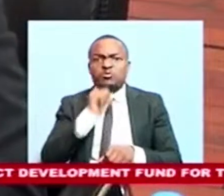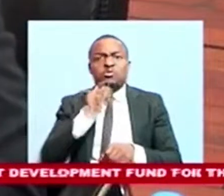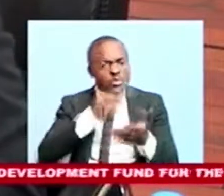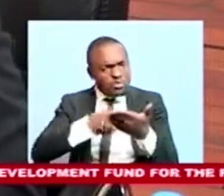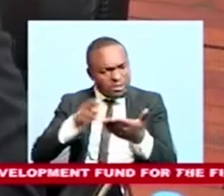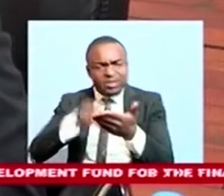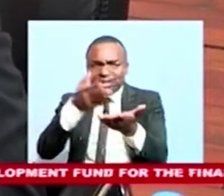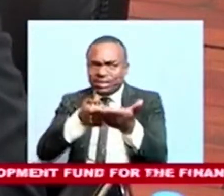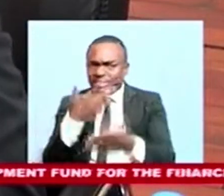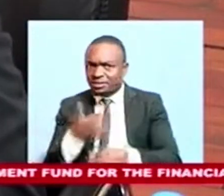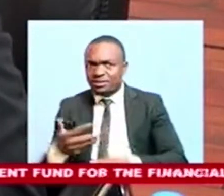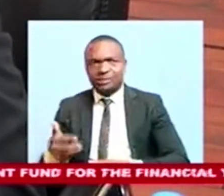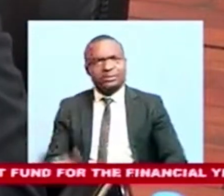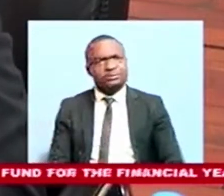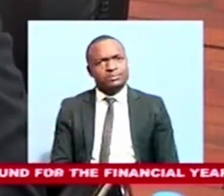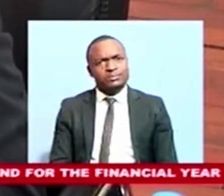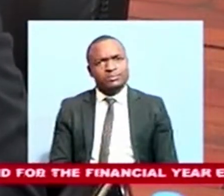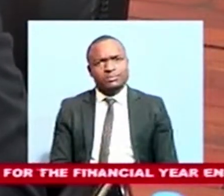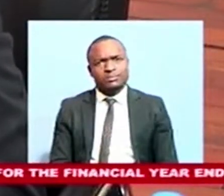these things.